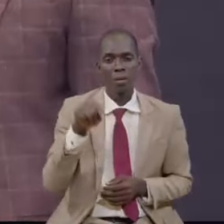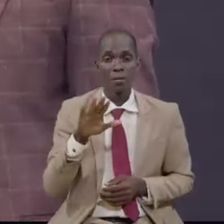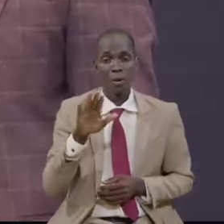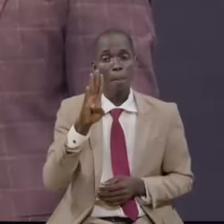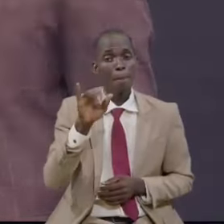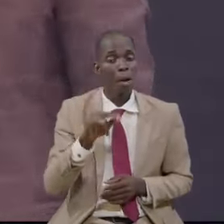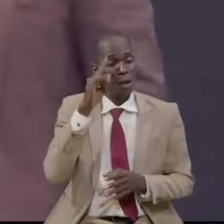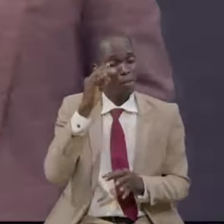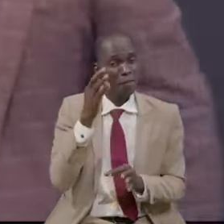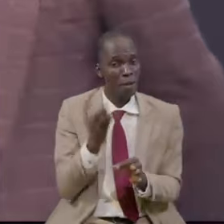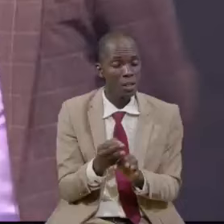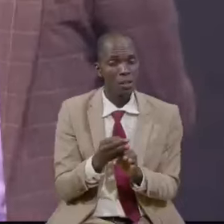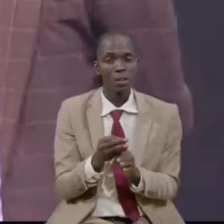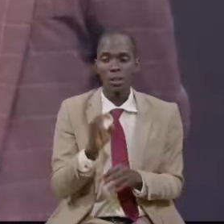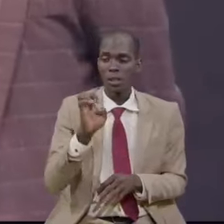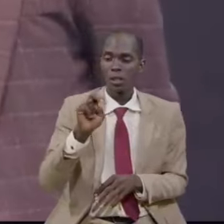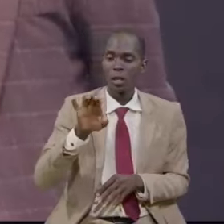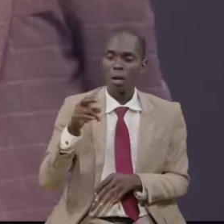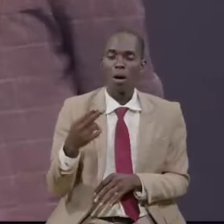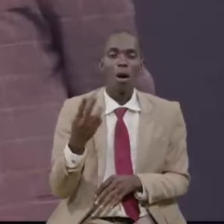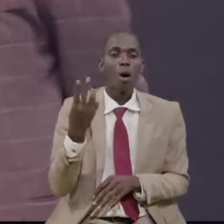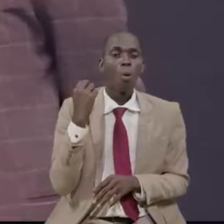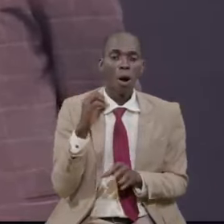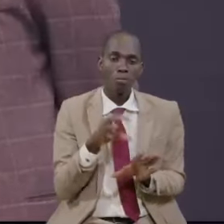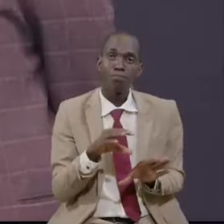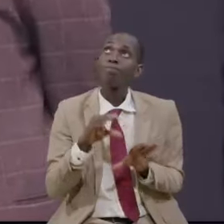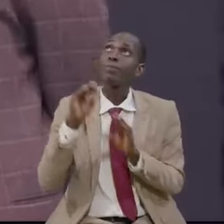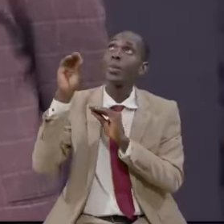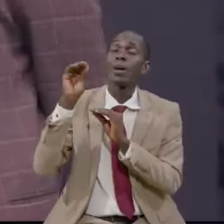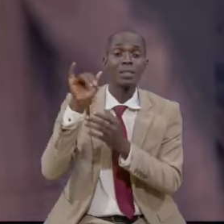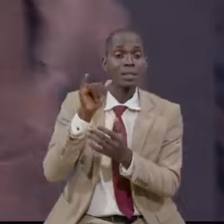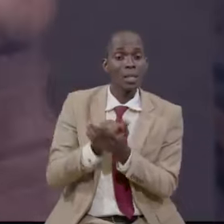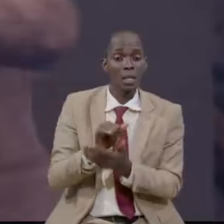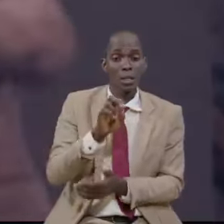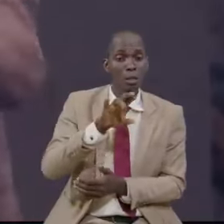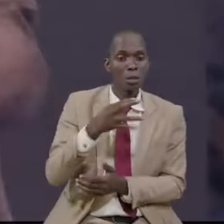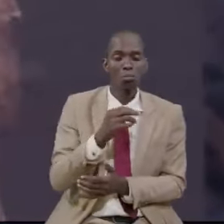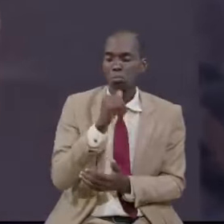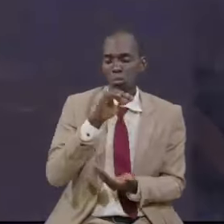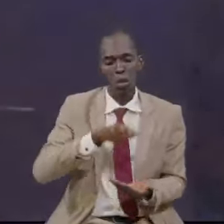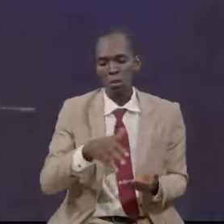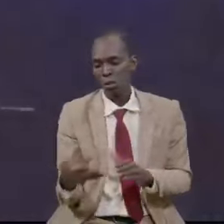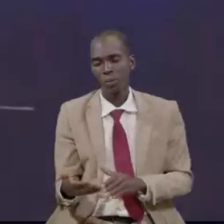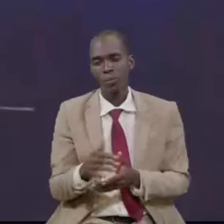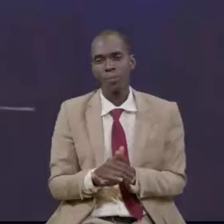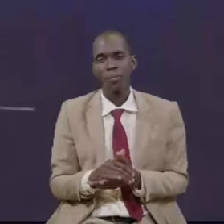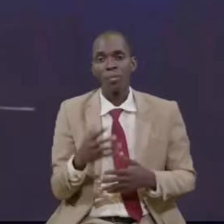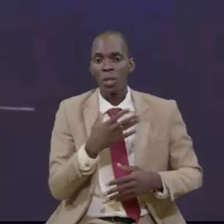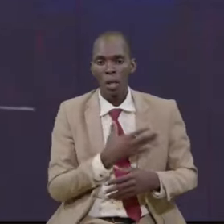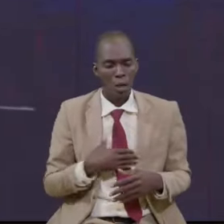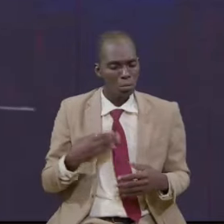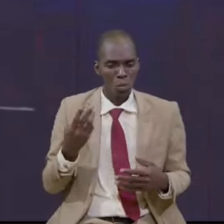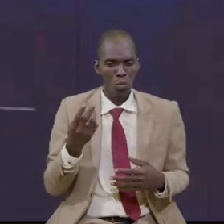translated that he should not see death. And he was not found